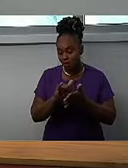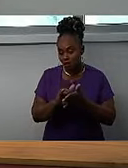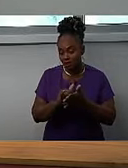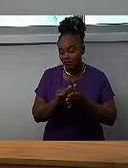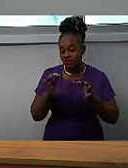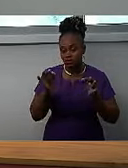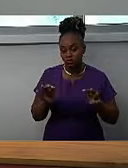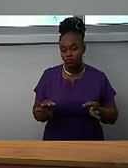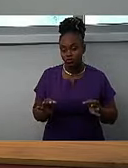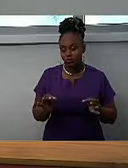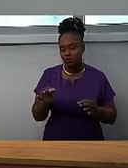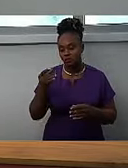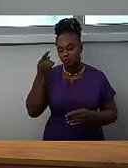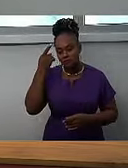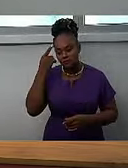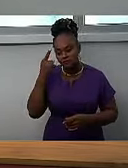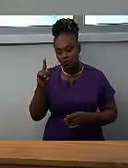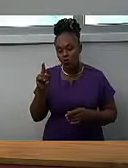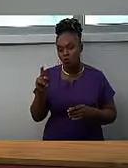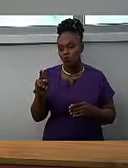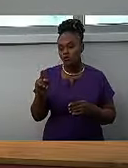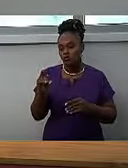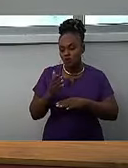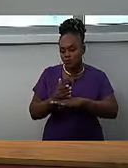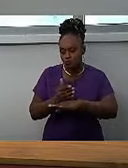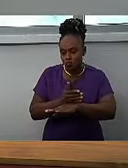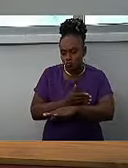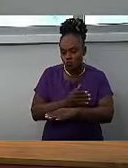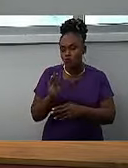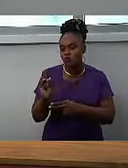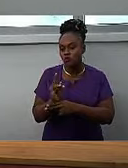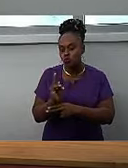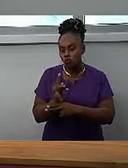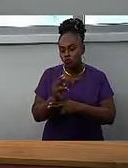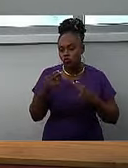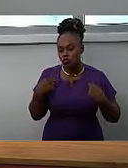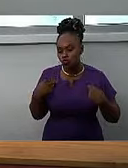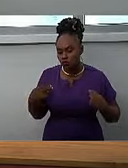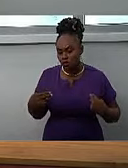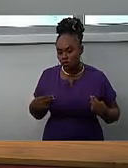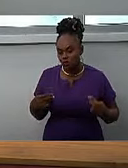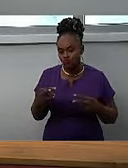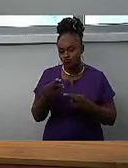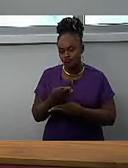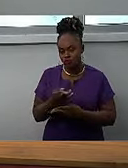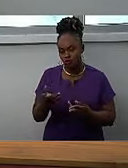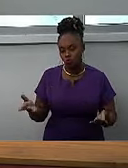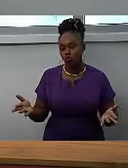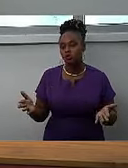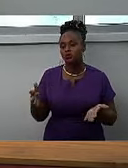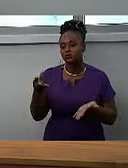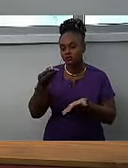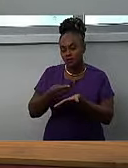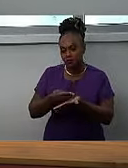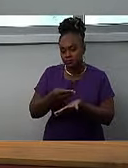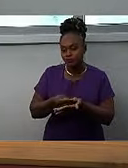at optimizing the efficient utilization of our human resource capital. These